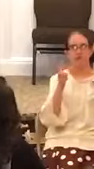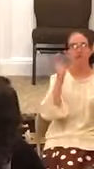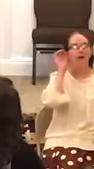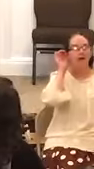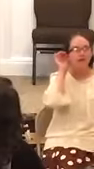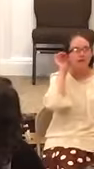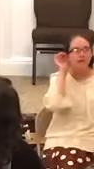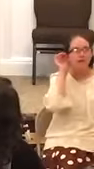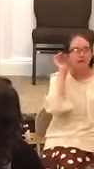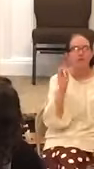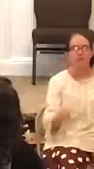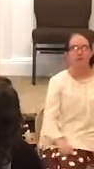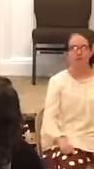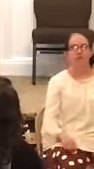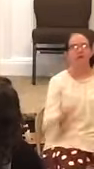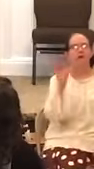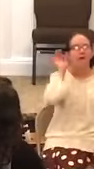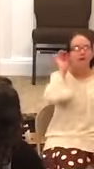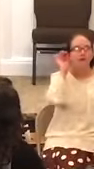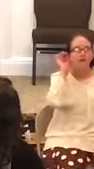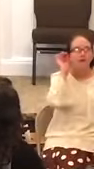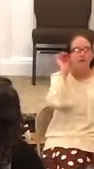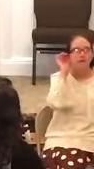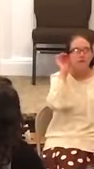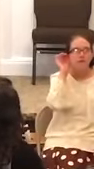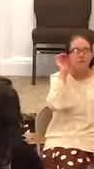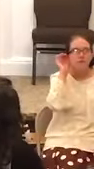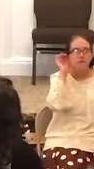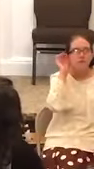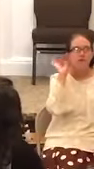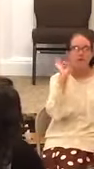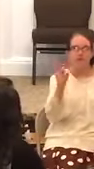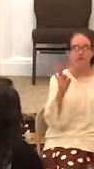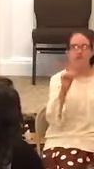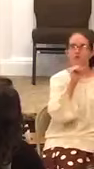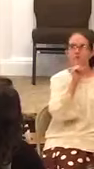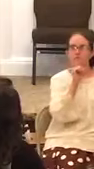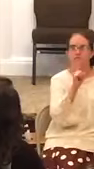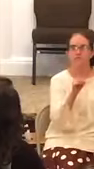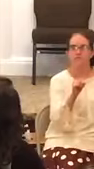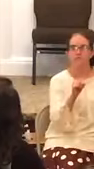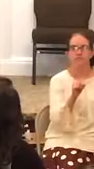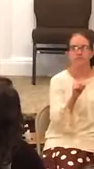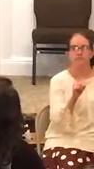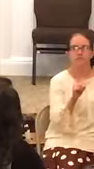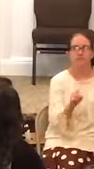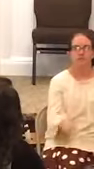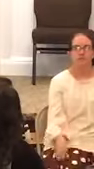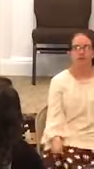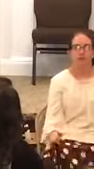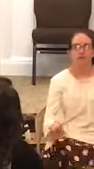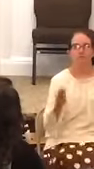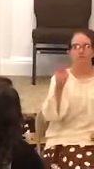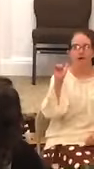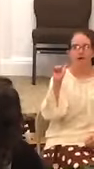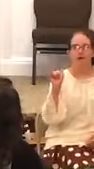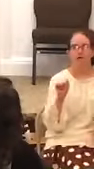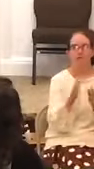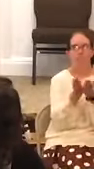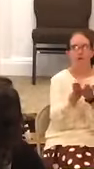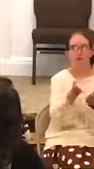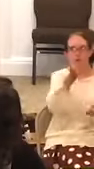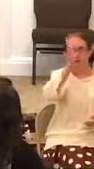hearing. And hearing, that's hearing of preaching the gospel, amen, by the